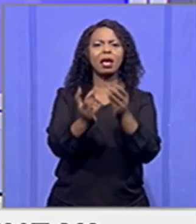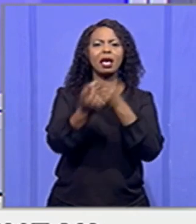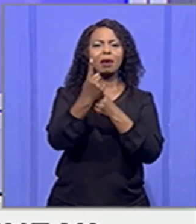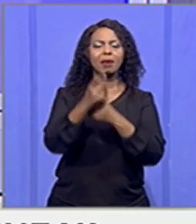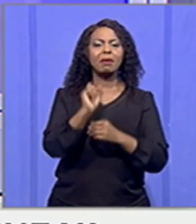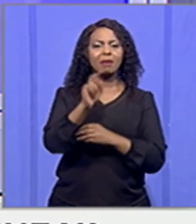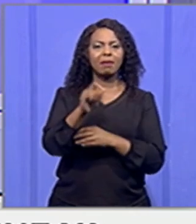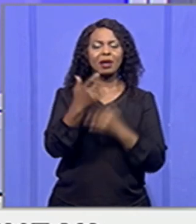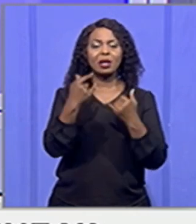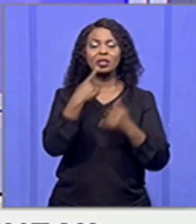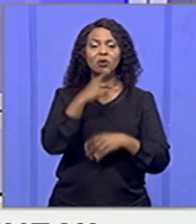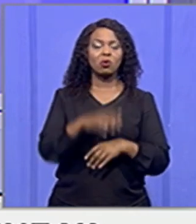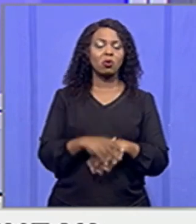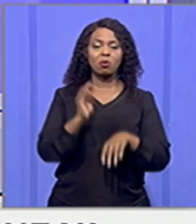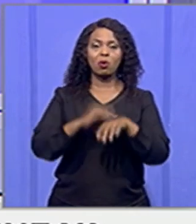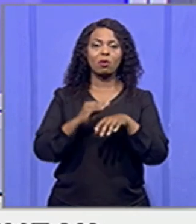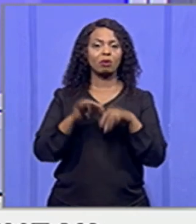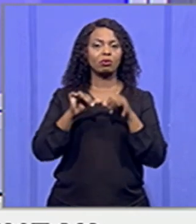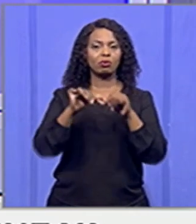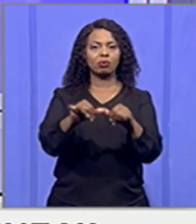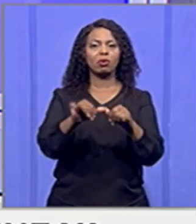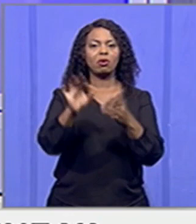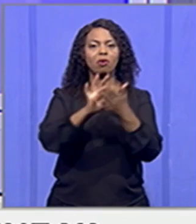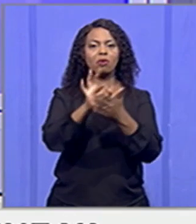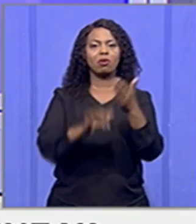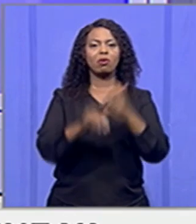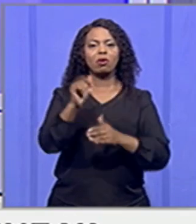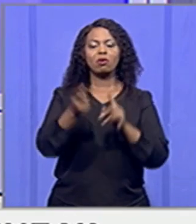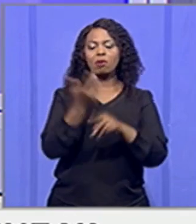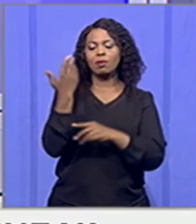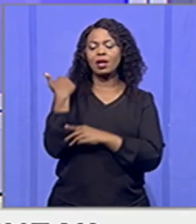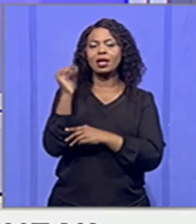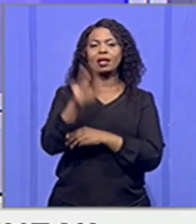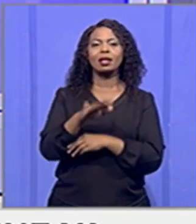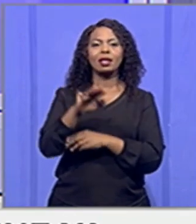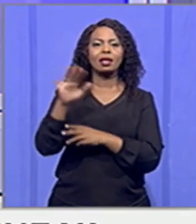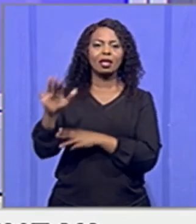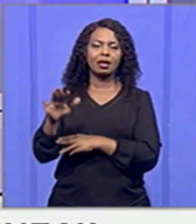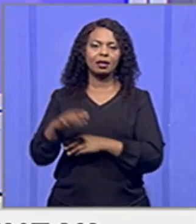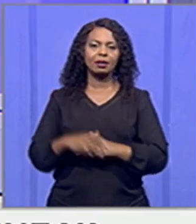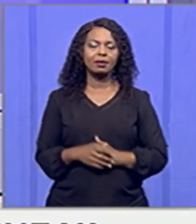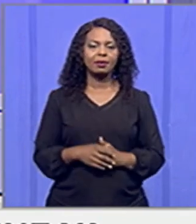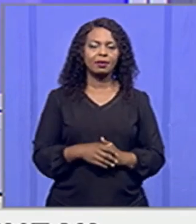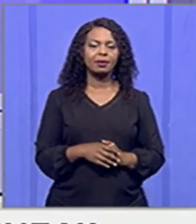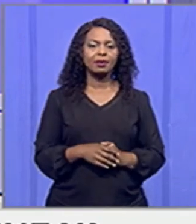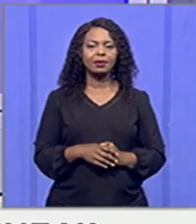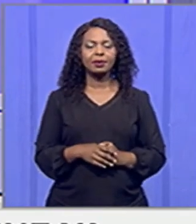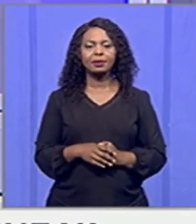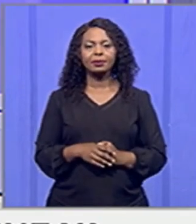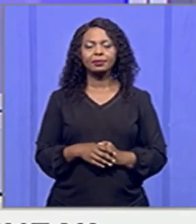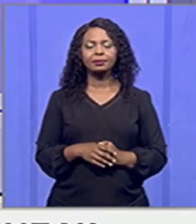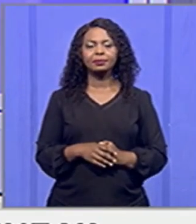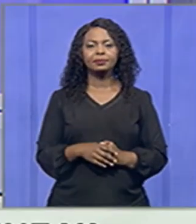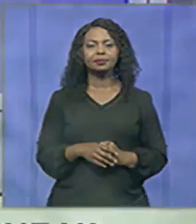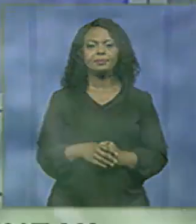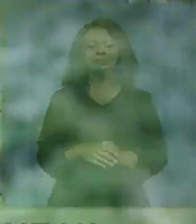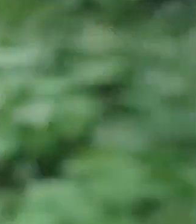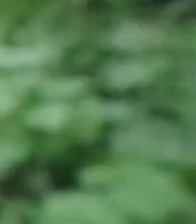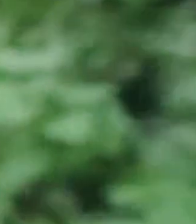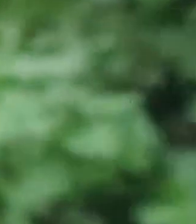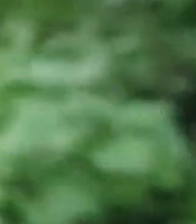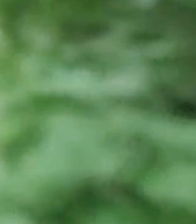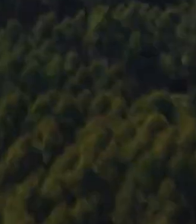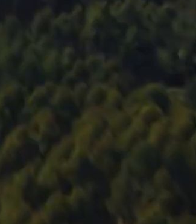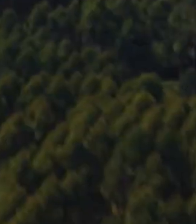leng thata go di bonela pele fa e sa le go khutla ga puso ya sesole ka 1999. Who am I,